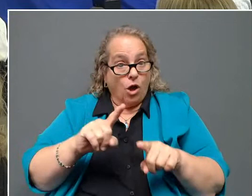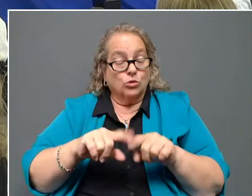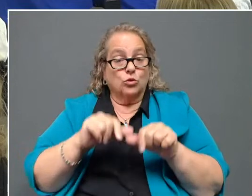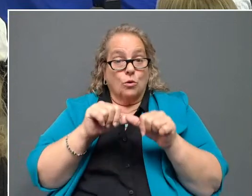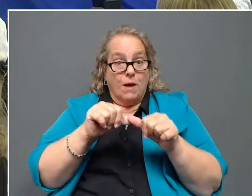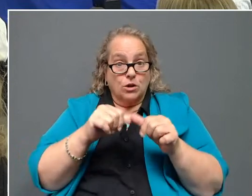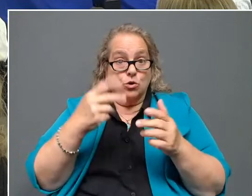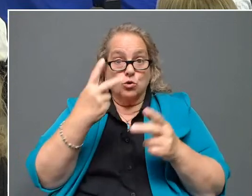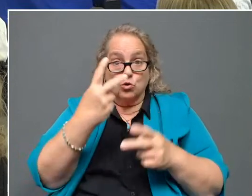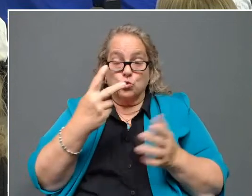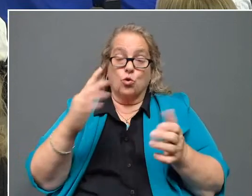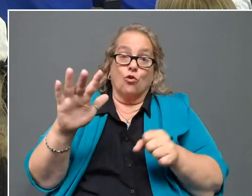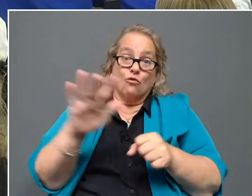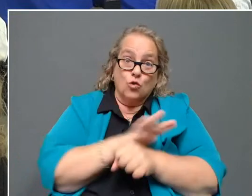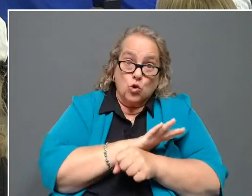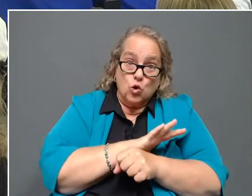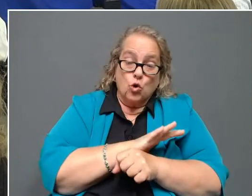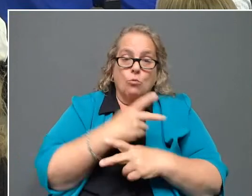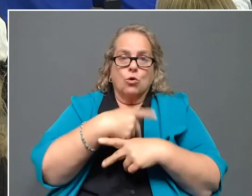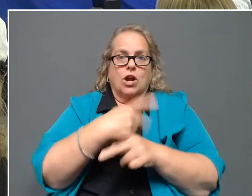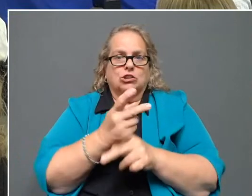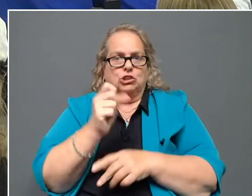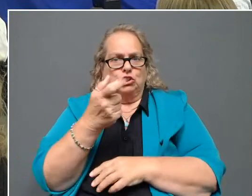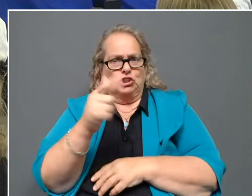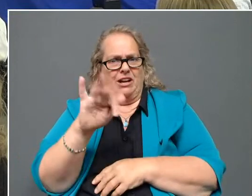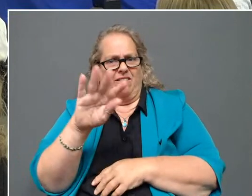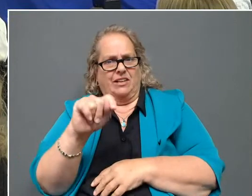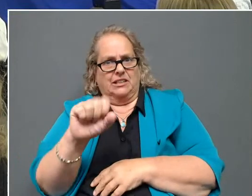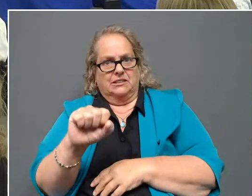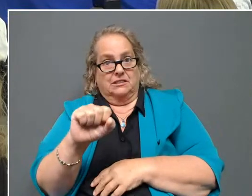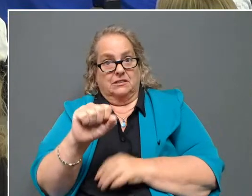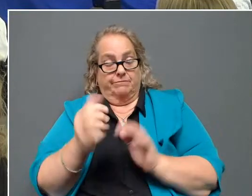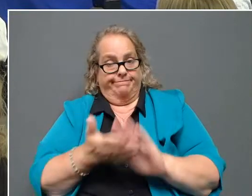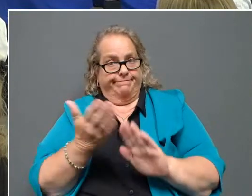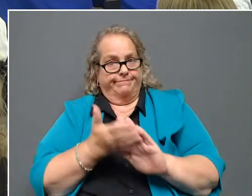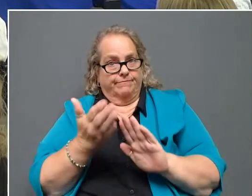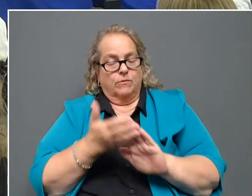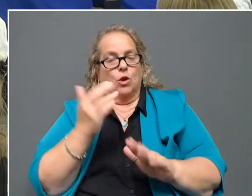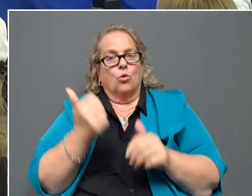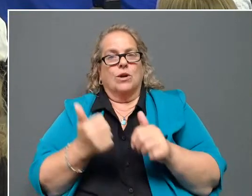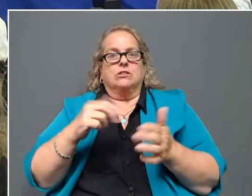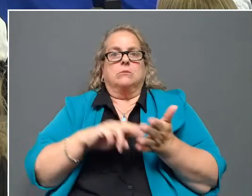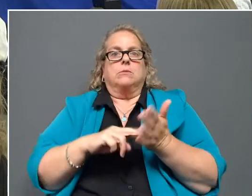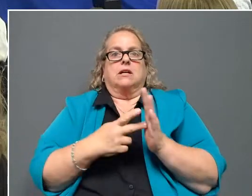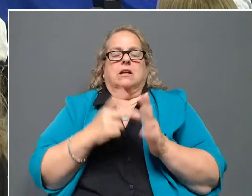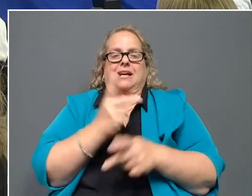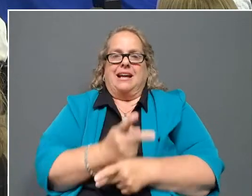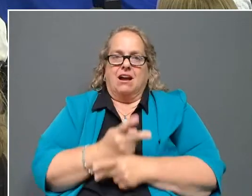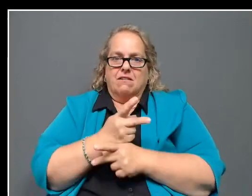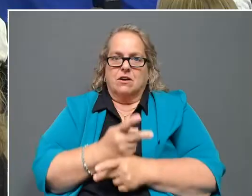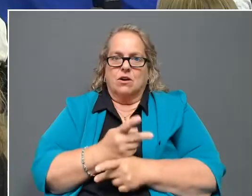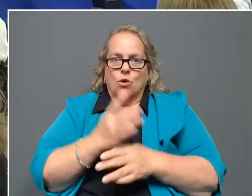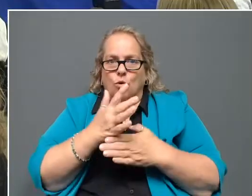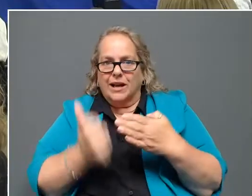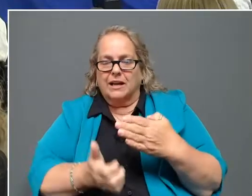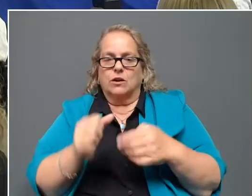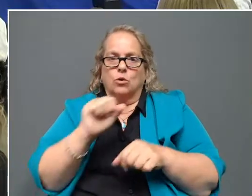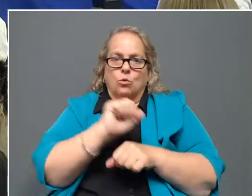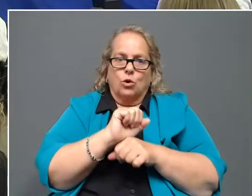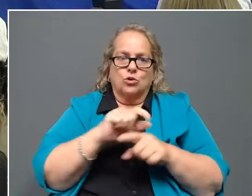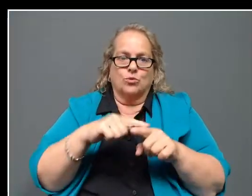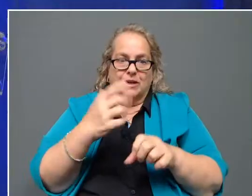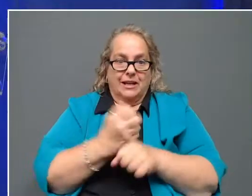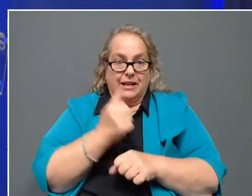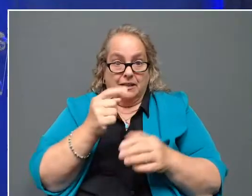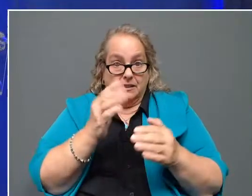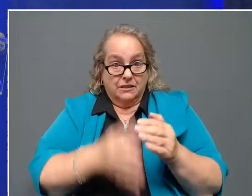production shifts, which often meant some very carefully orchestrated weekend work to get that done.